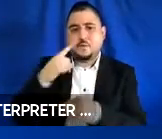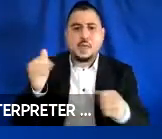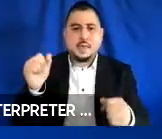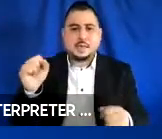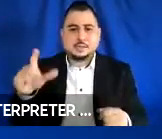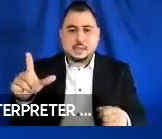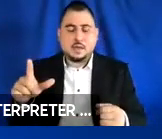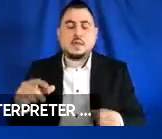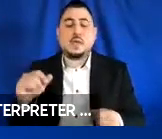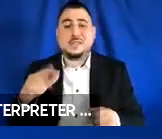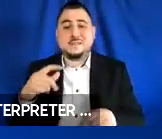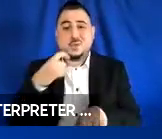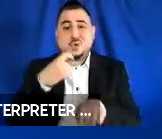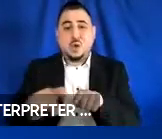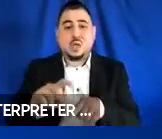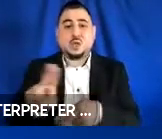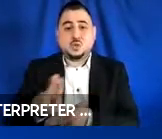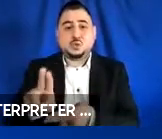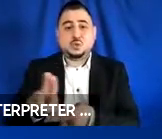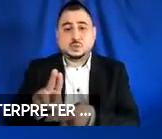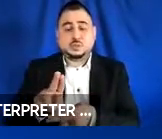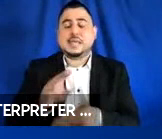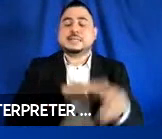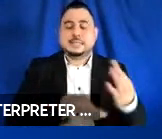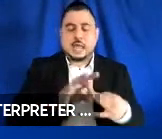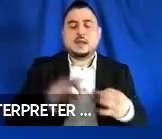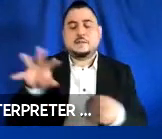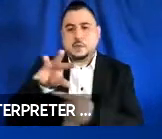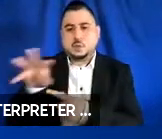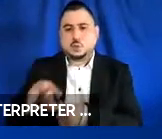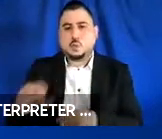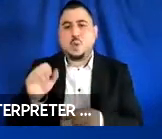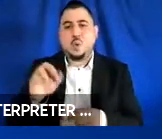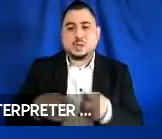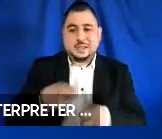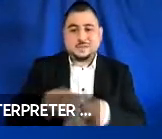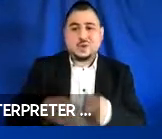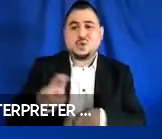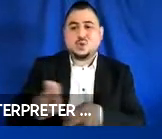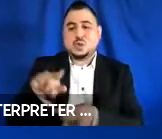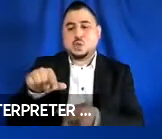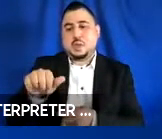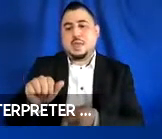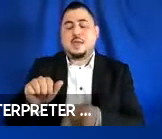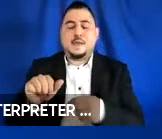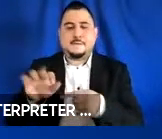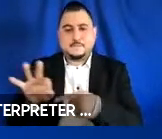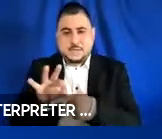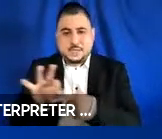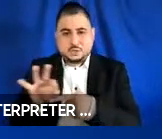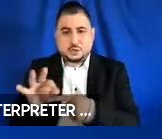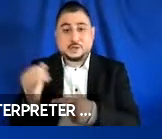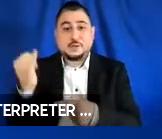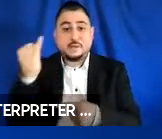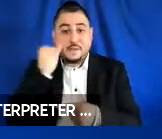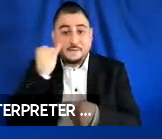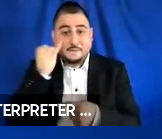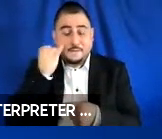If you are calling in today instead of using Zoom, or if you are having difficulty using the Q&A feature, you